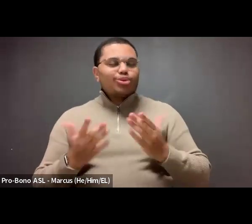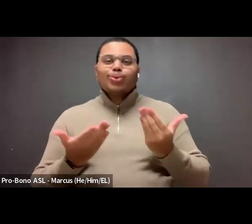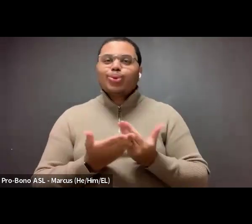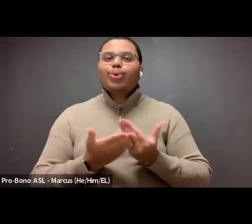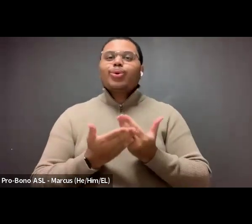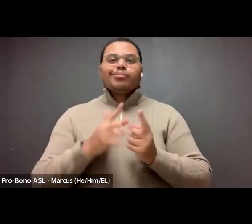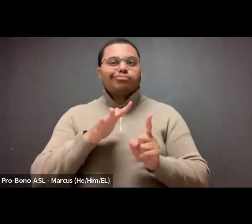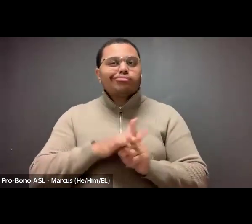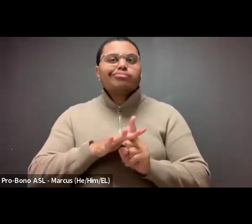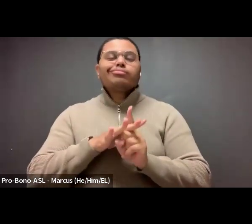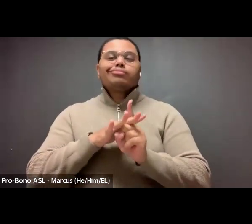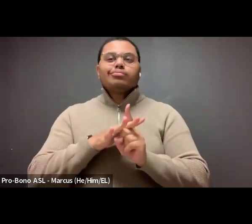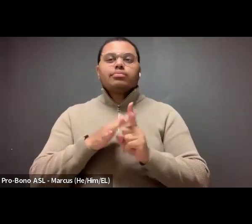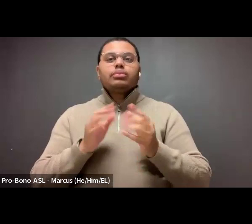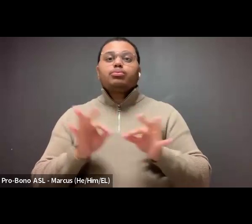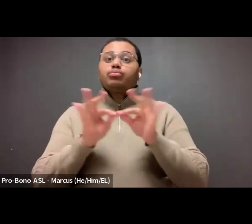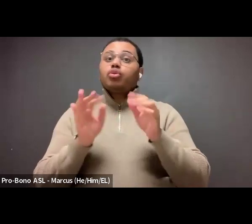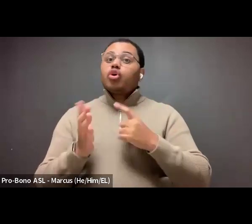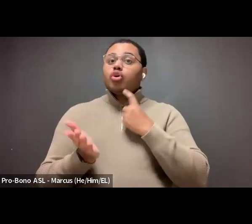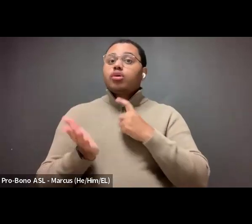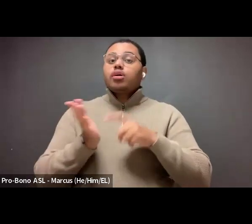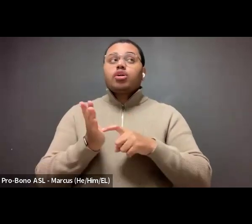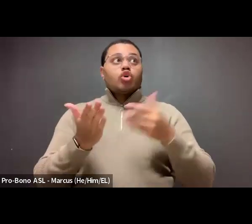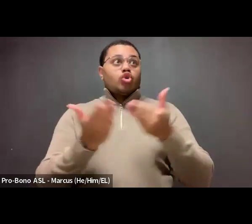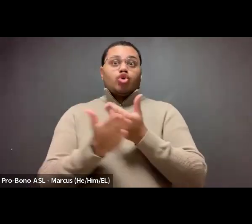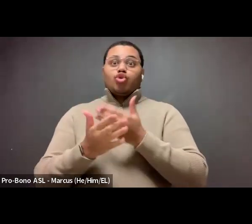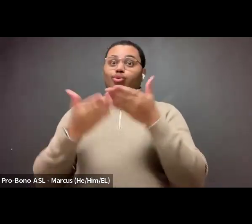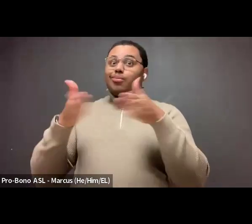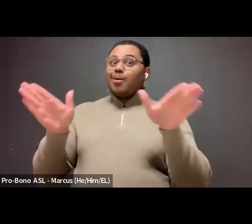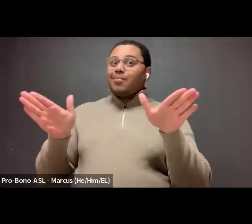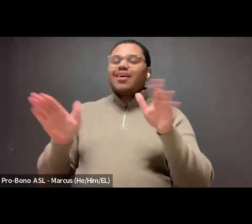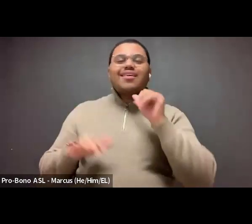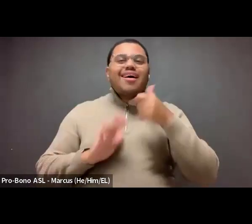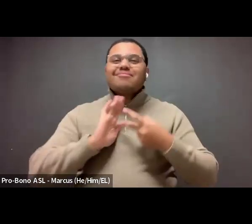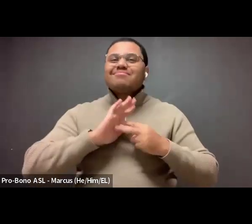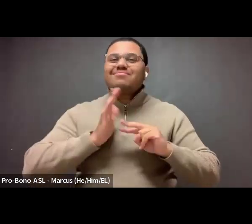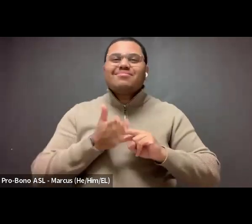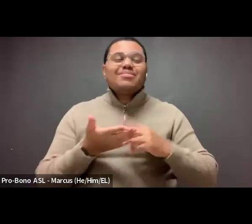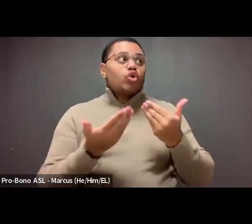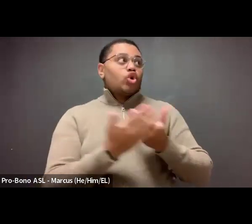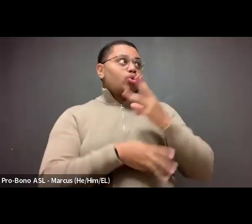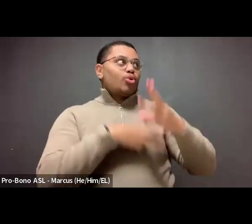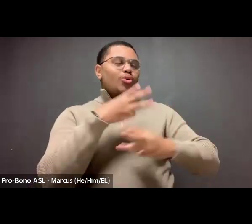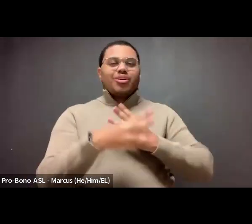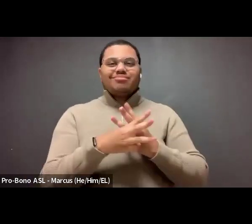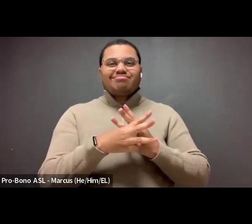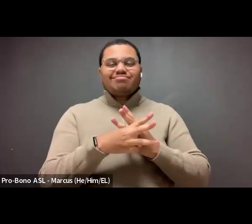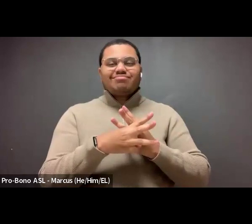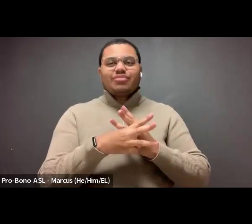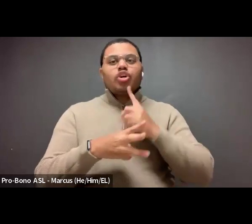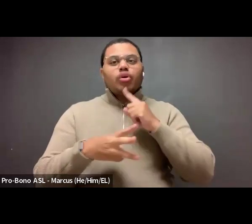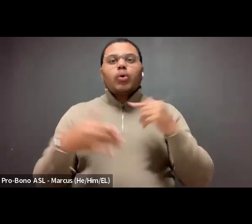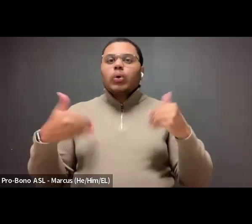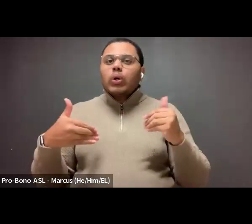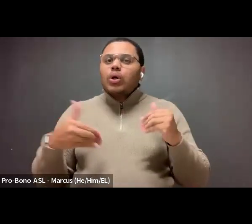It's important to realize that just because they are new to public knowledge does not mean that they are new to the world. And often great